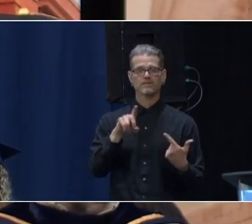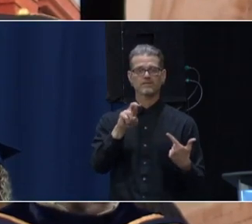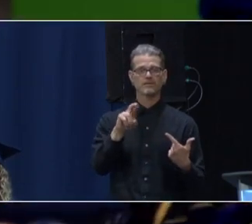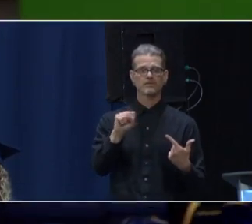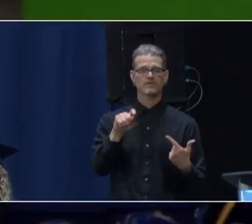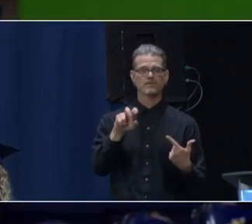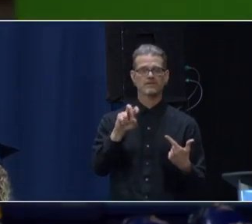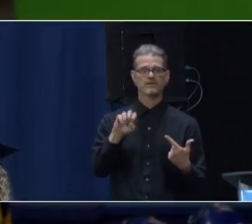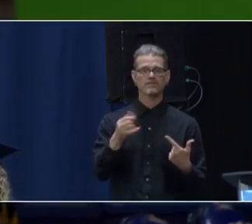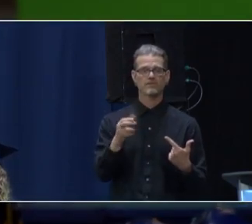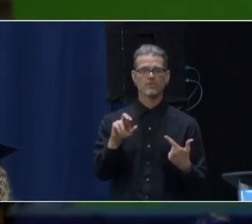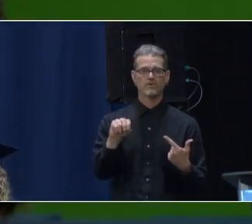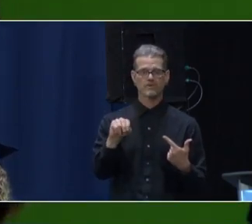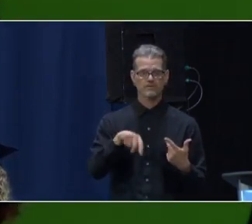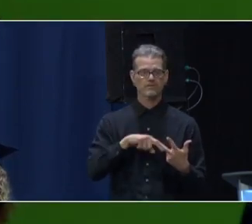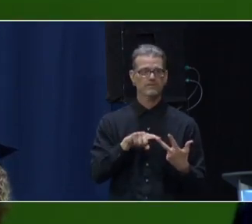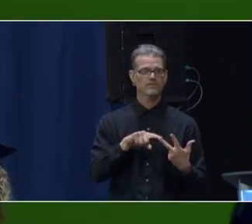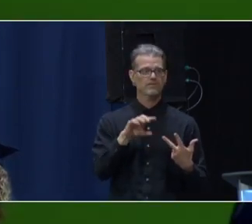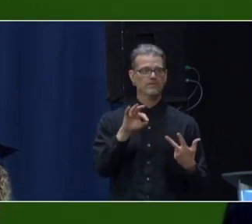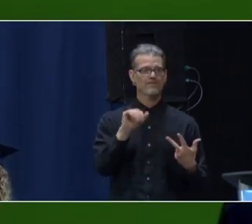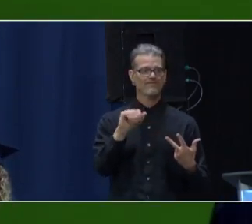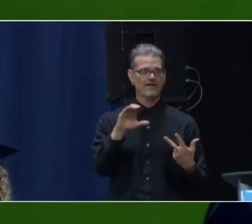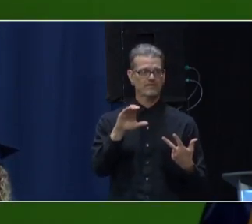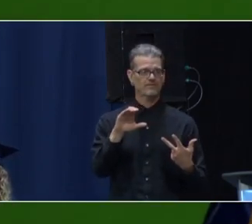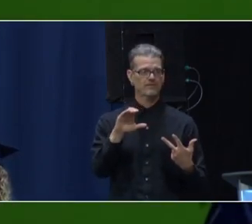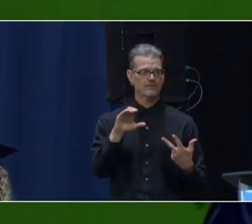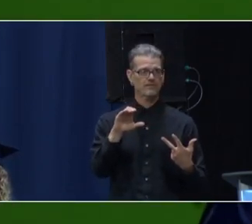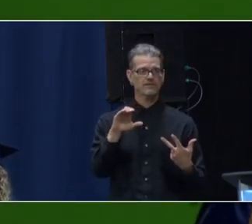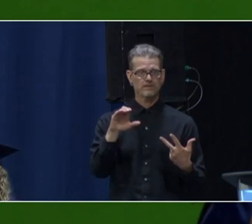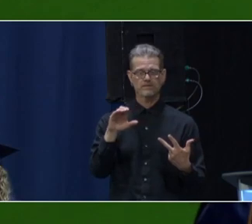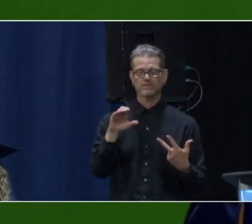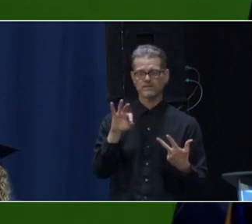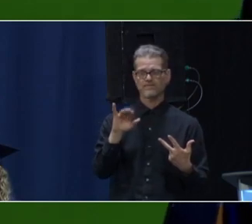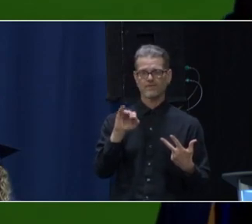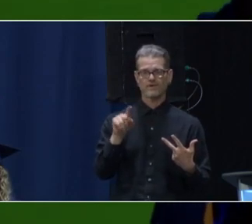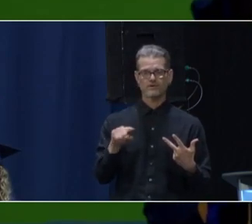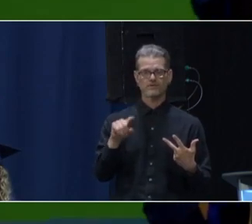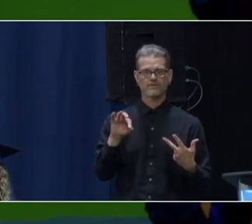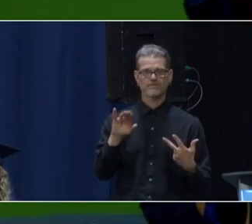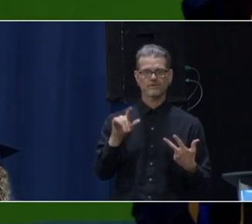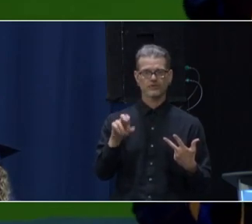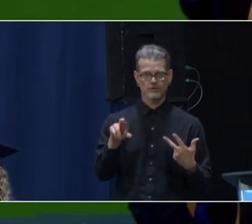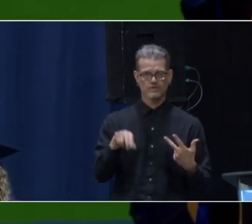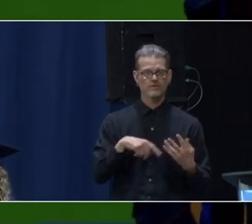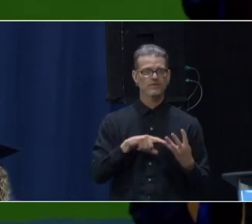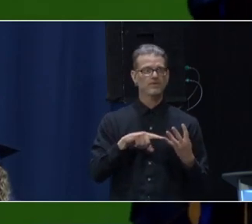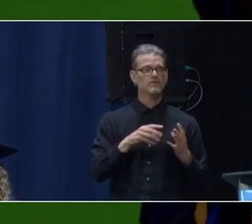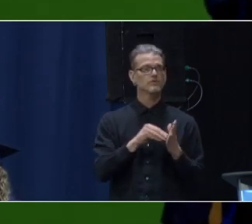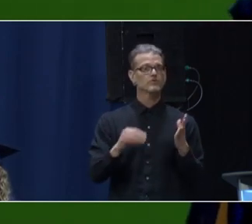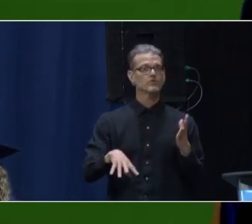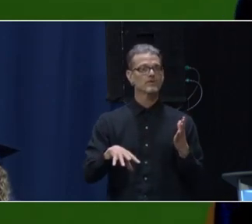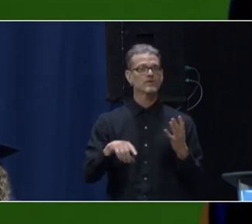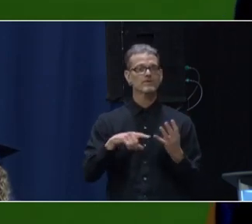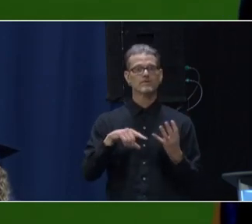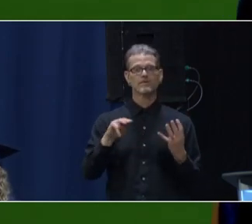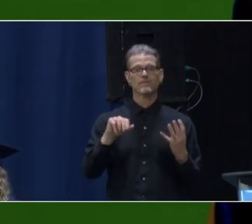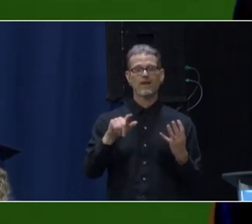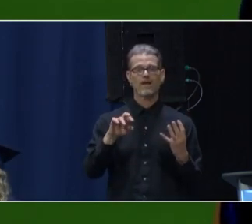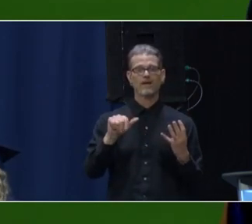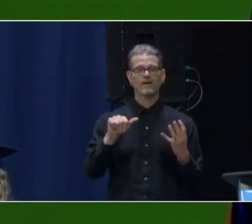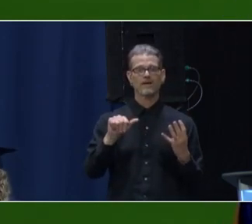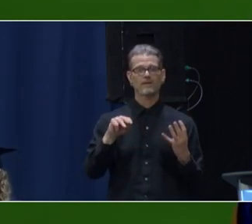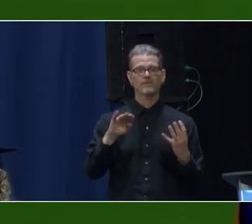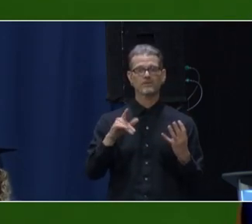Steve Jordan, faculty trustee Dr. Fritz Fisher, and student trustee Malaika